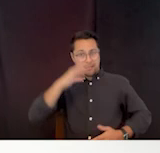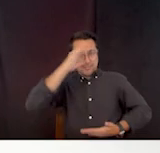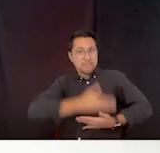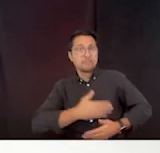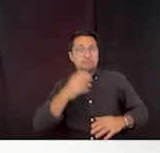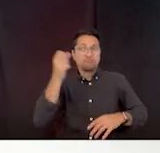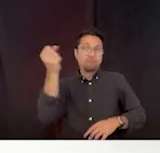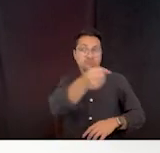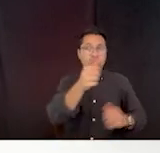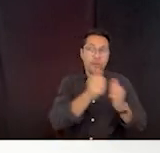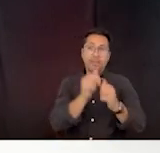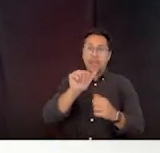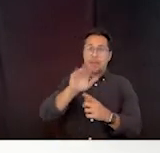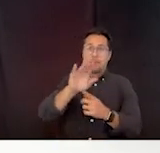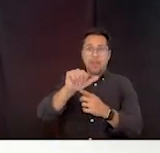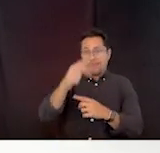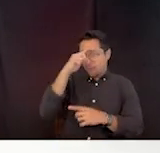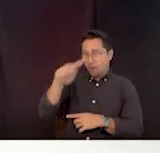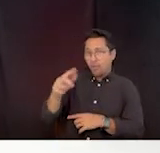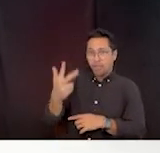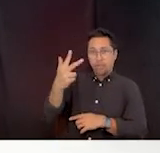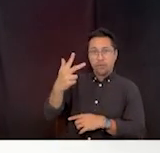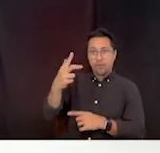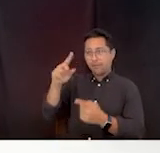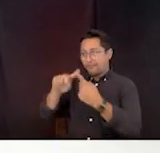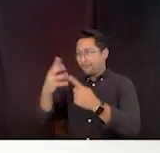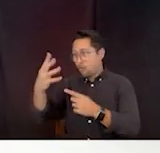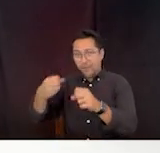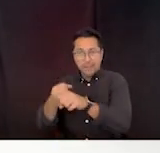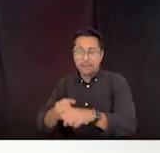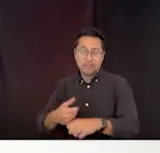for 3.5 years, and I honestly will cry when he doesn't need it anymore.